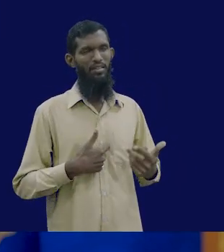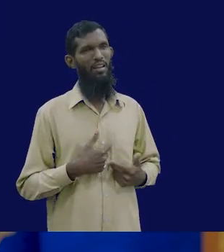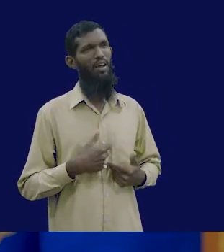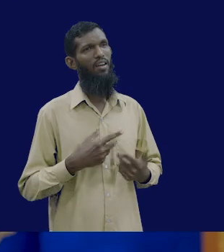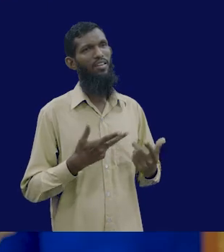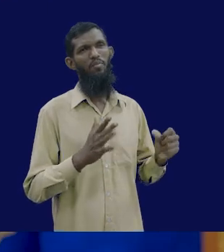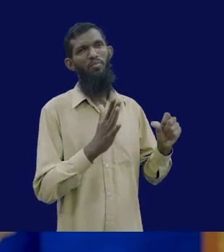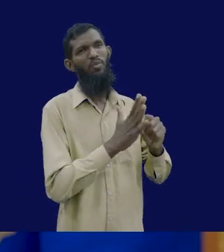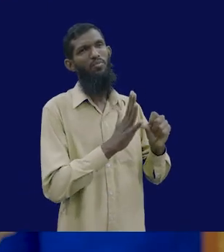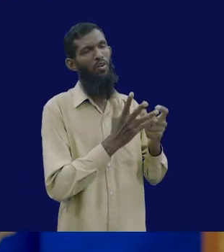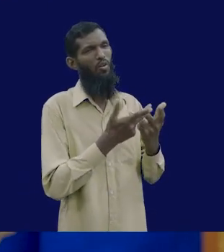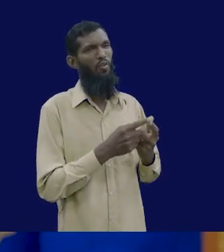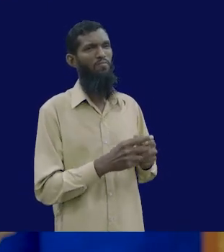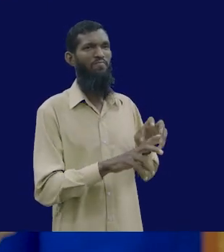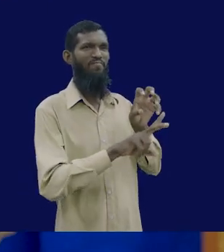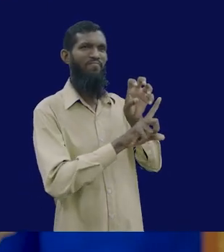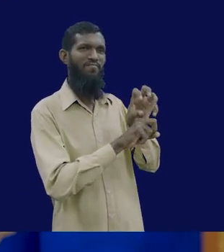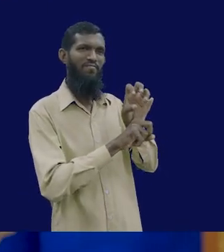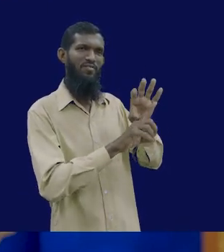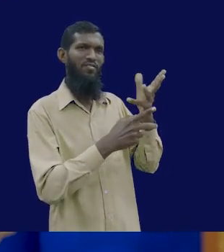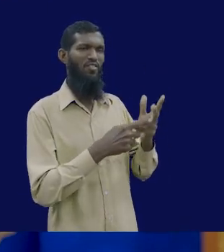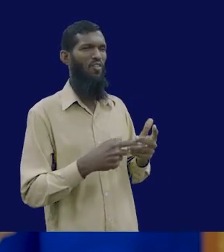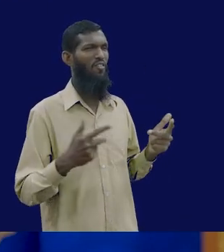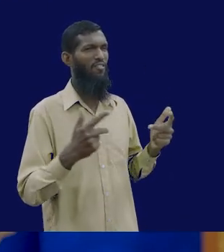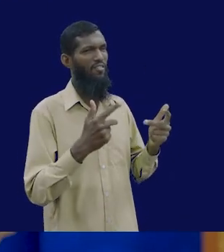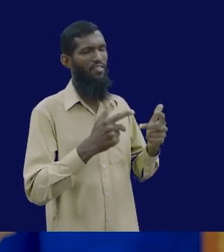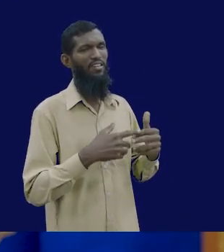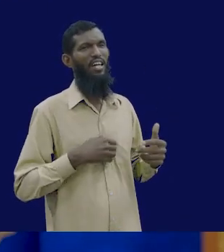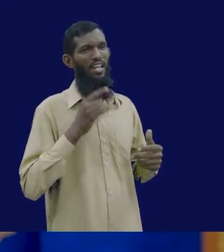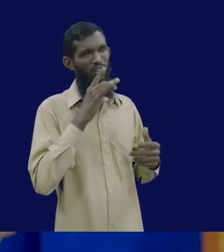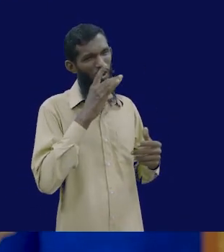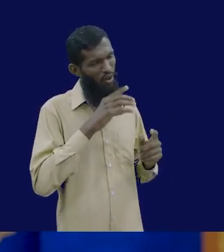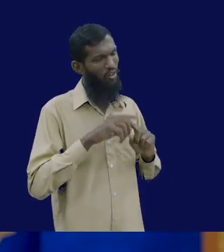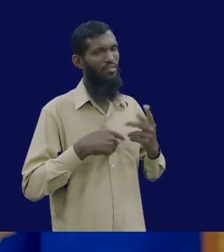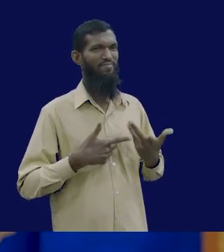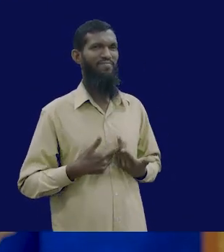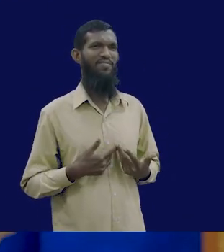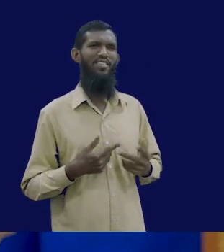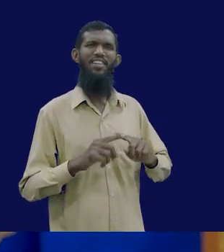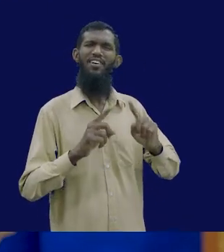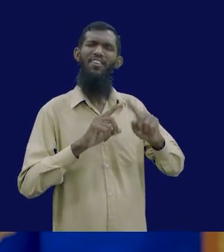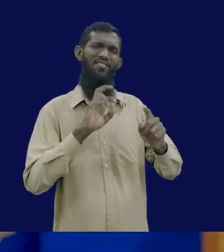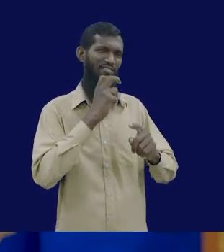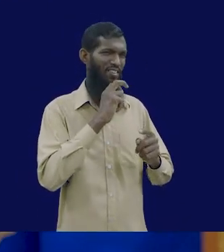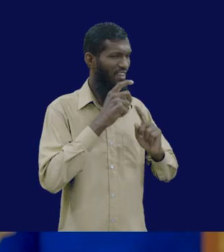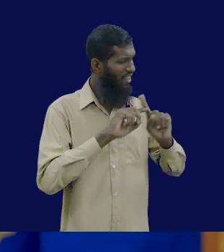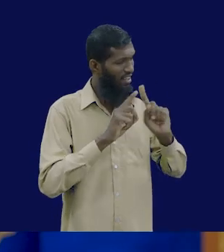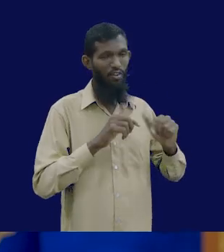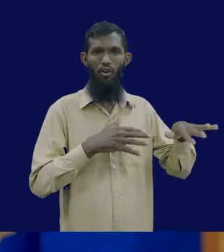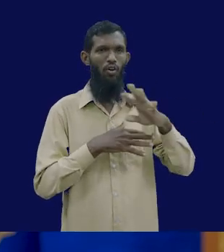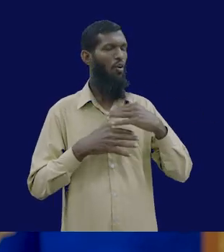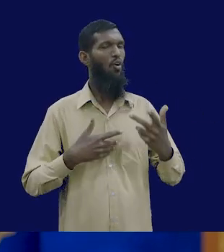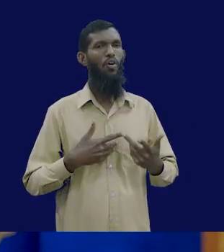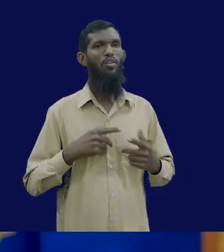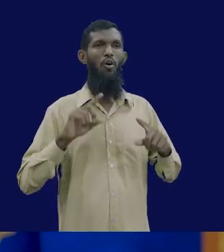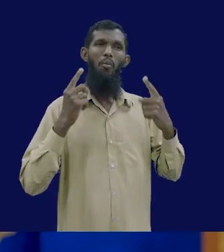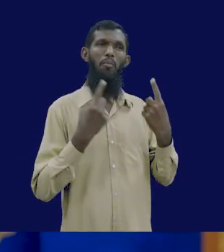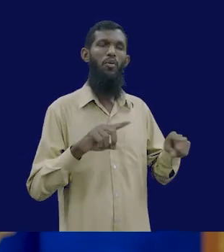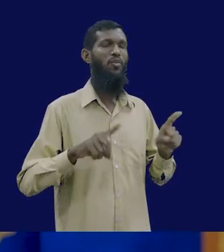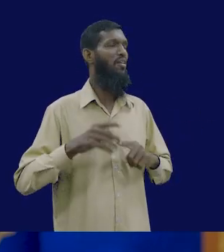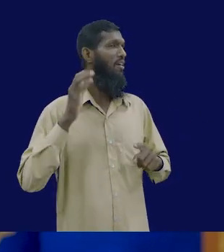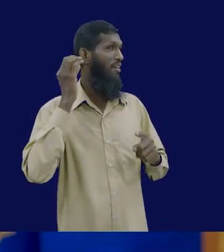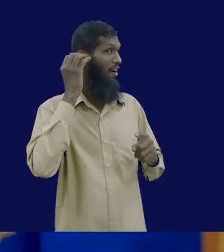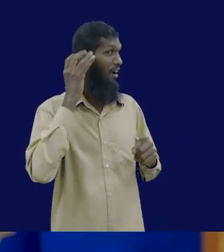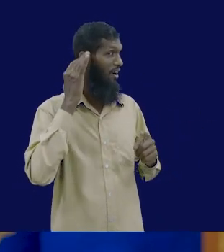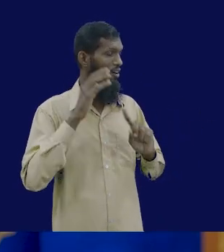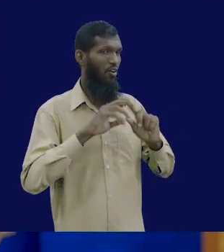harmful acts such as backbiting, gossiping, lying, cheating, mocking others, listening to music, and